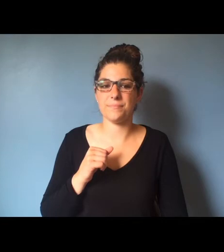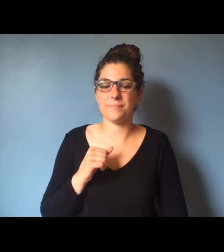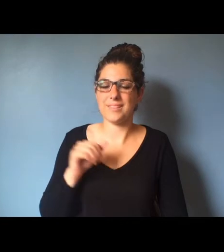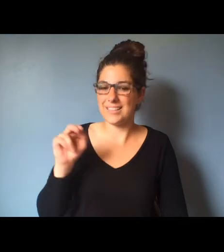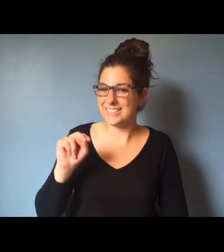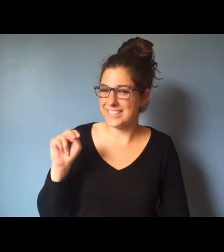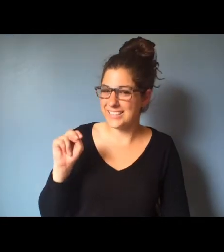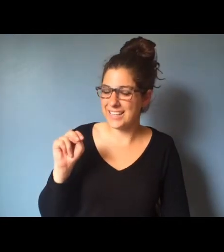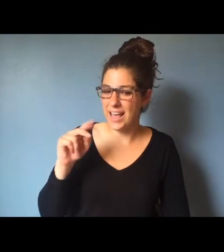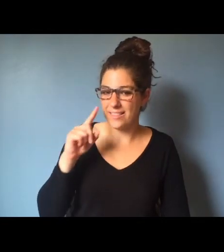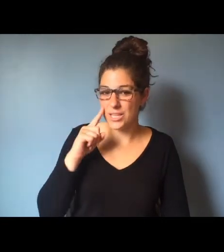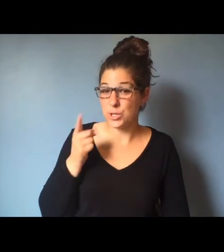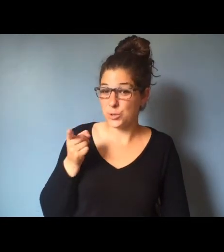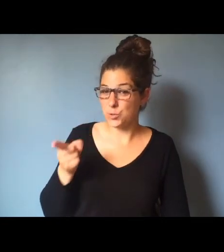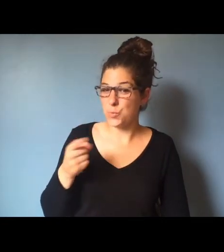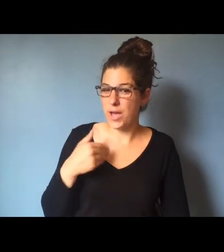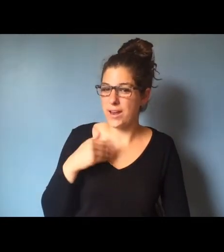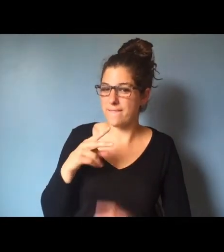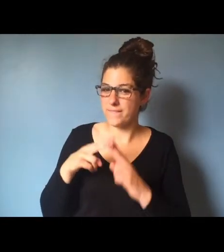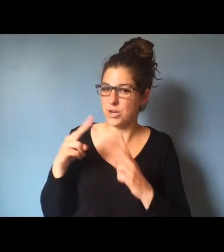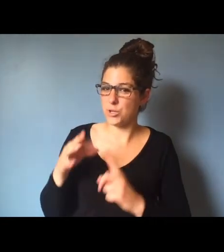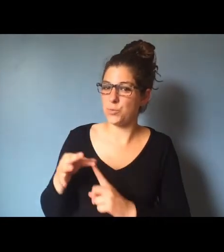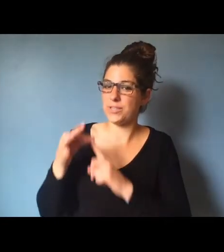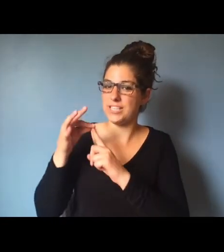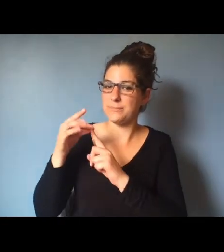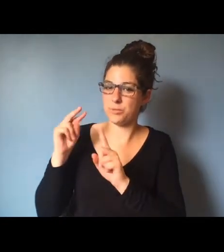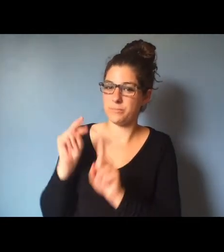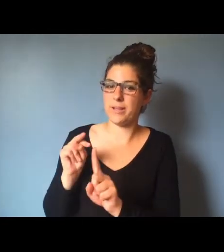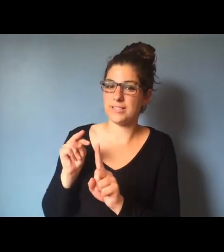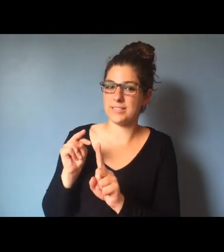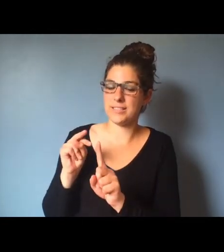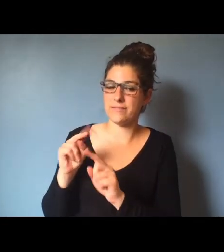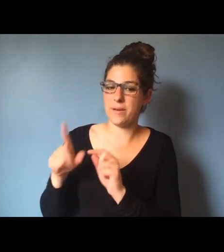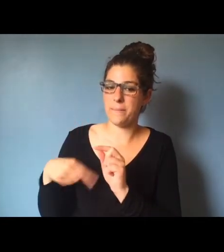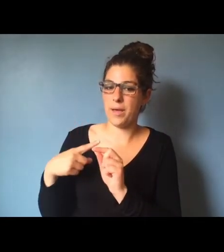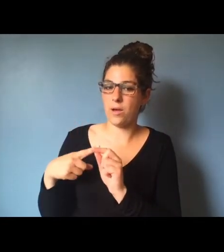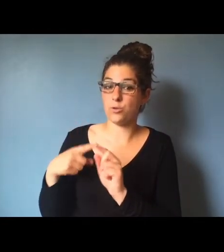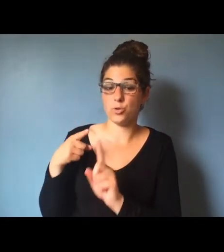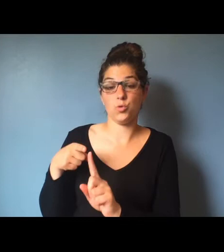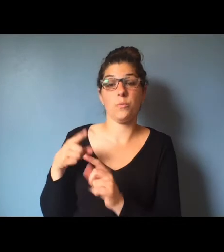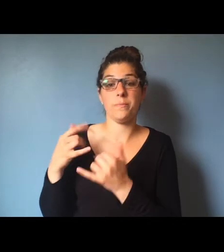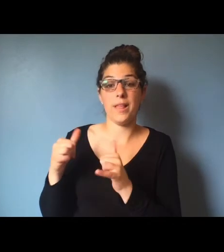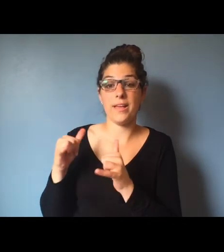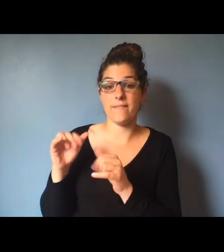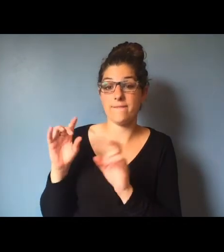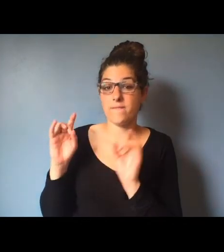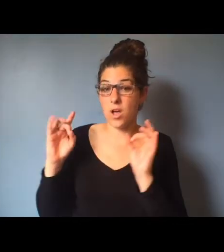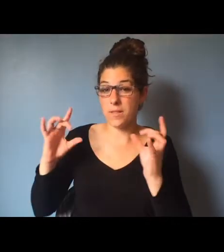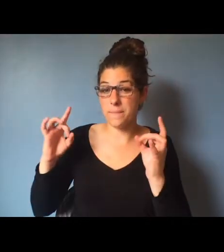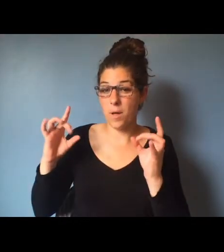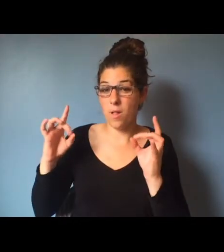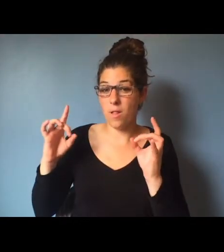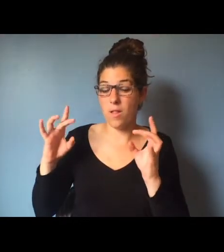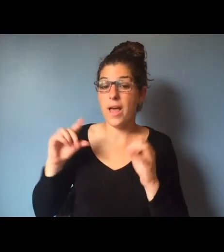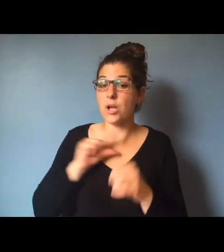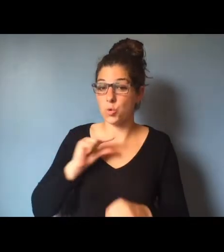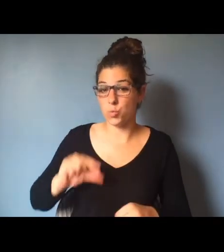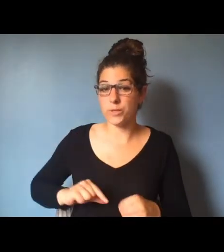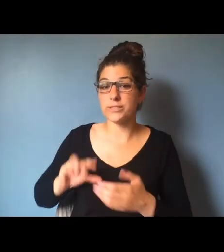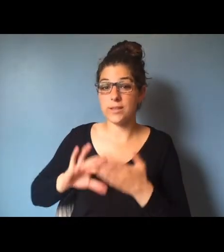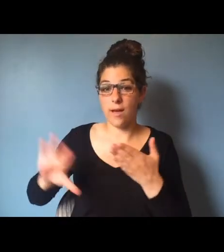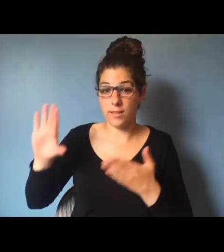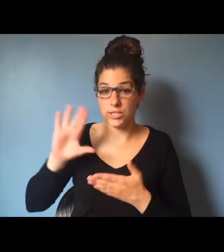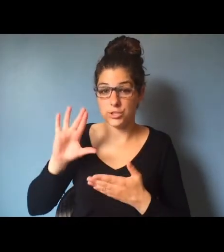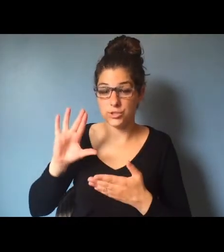Nikki, I think you have a very unique perspective in that you played volleyball at Queens College